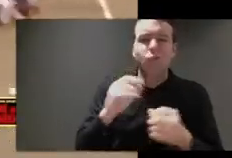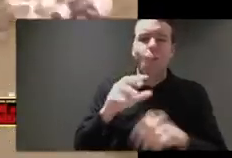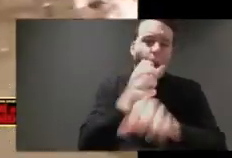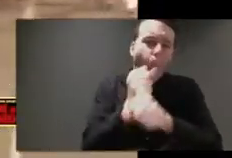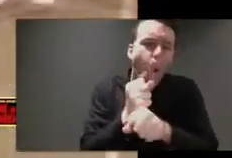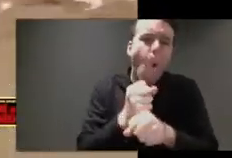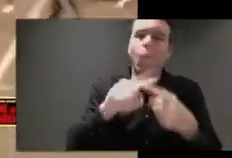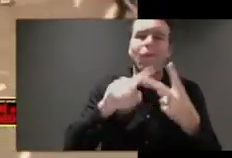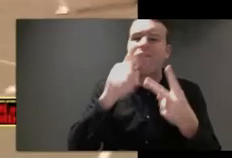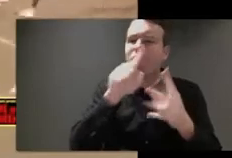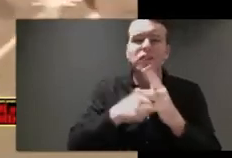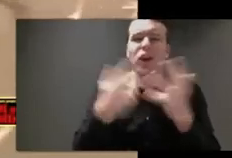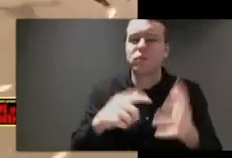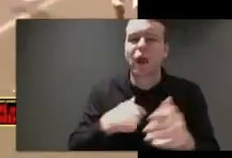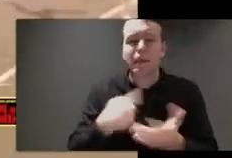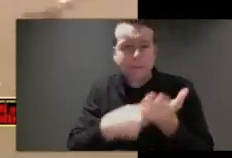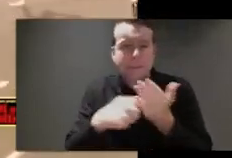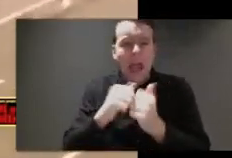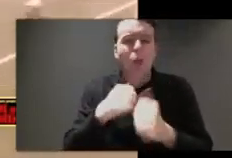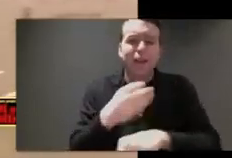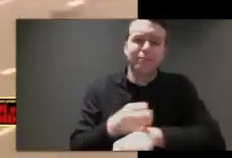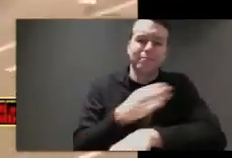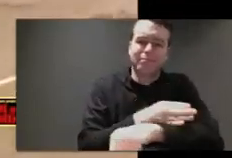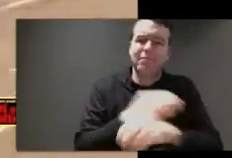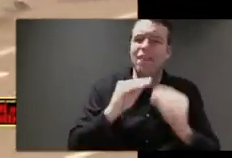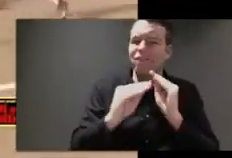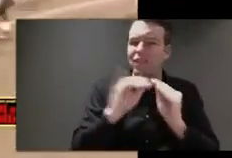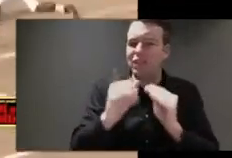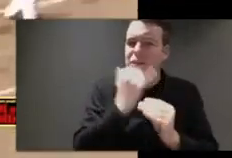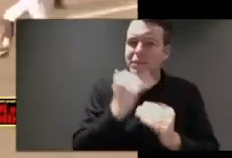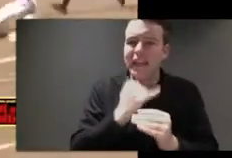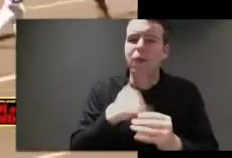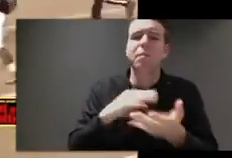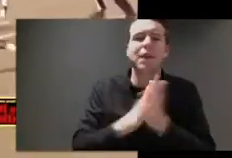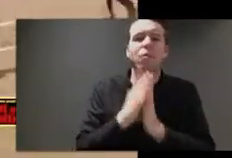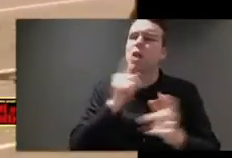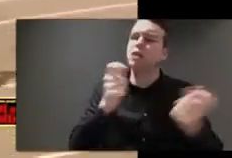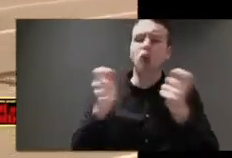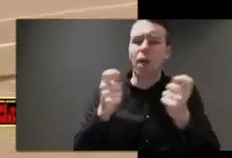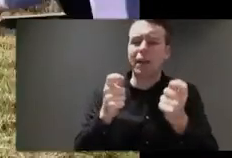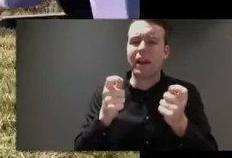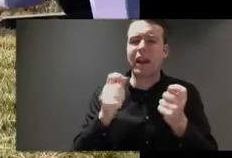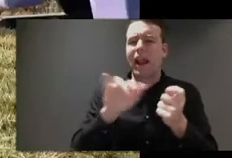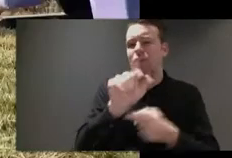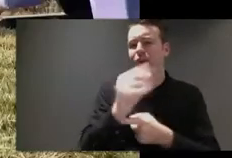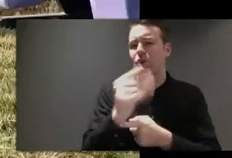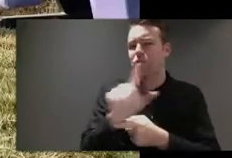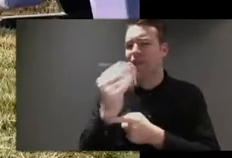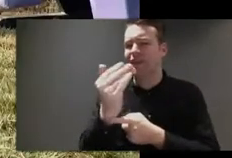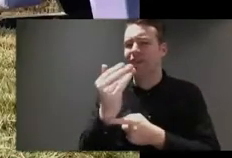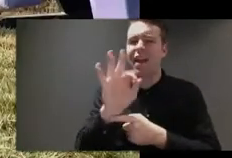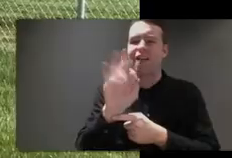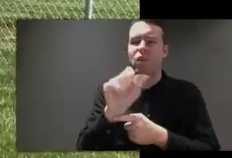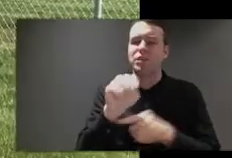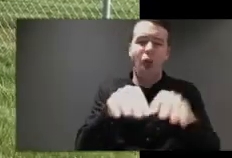I just want to get together with my guys and we can talk about how we can hash those out and fix them so we can just be extremely dominant like the 2014-2015 Folsom